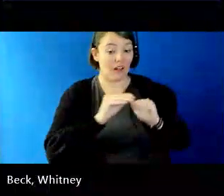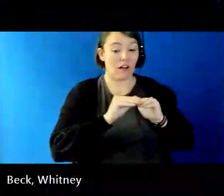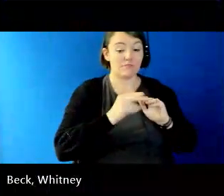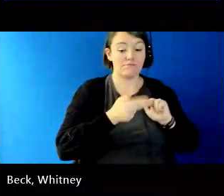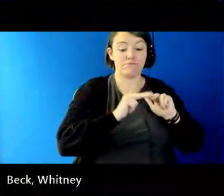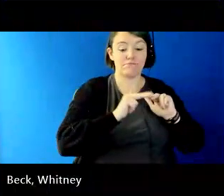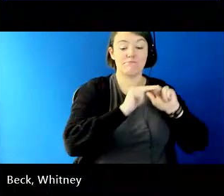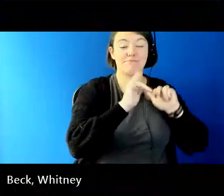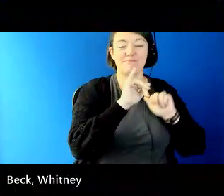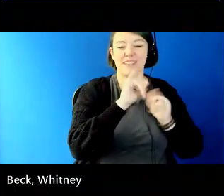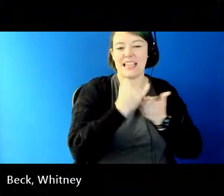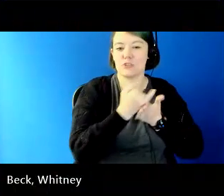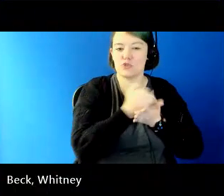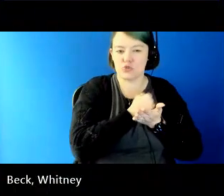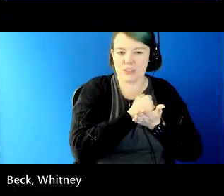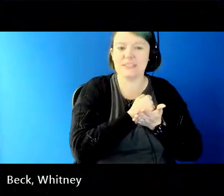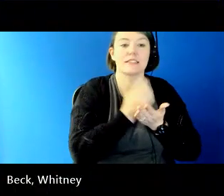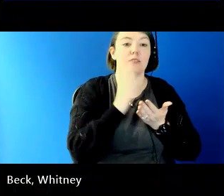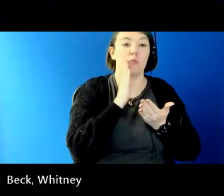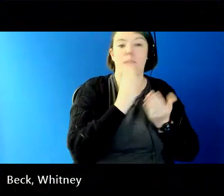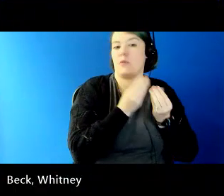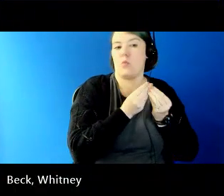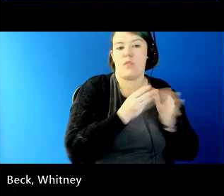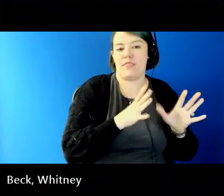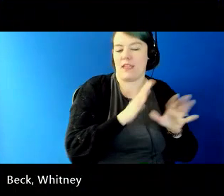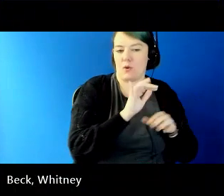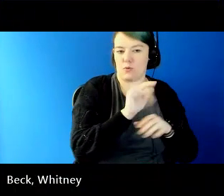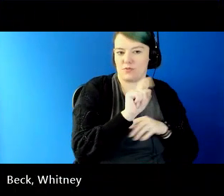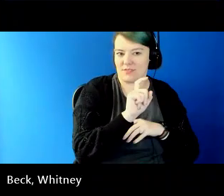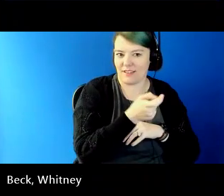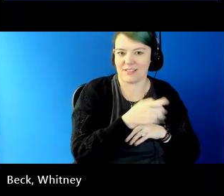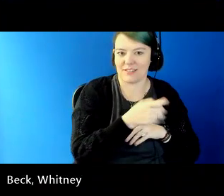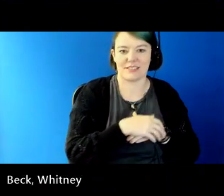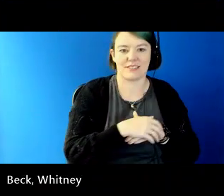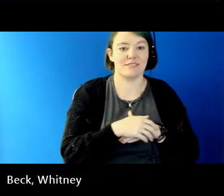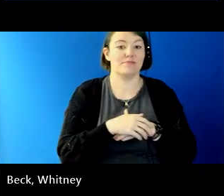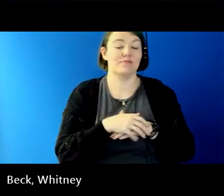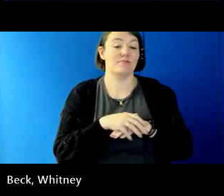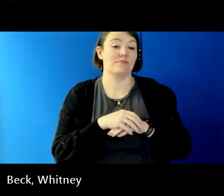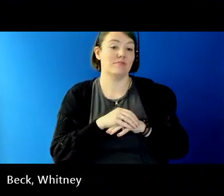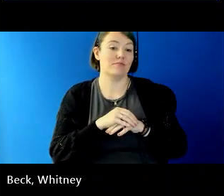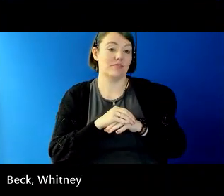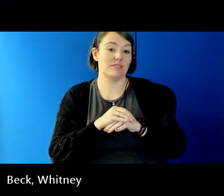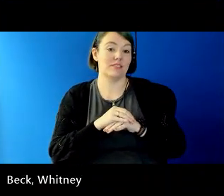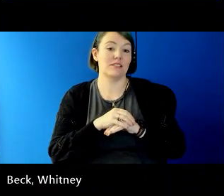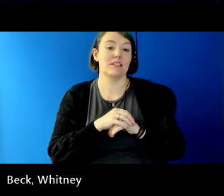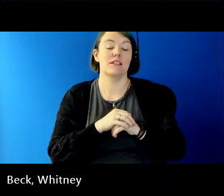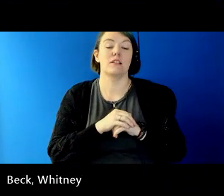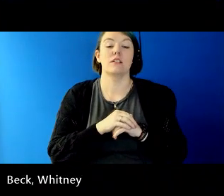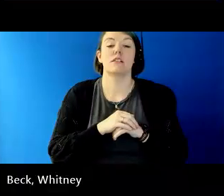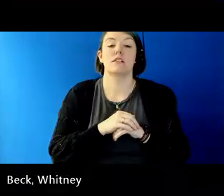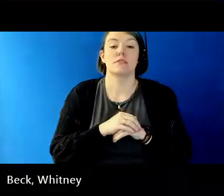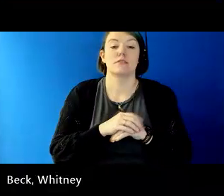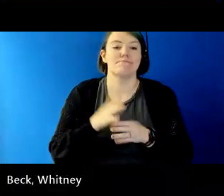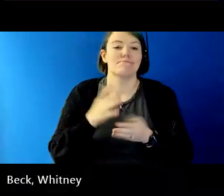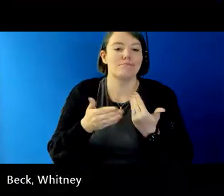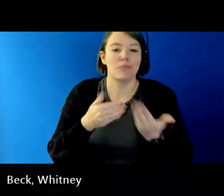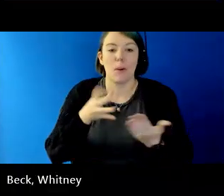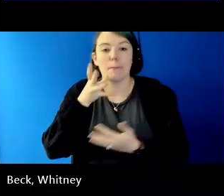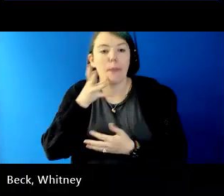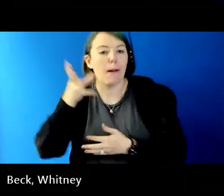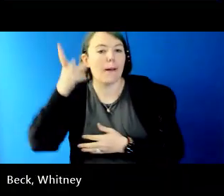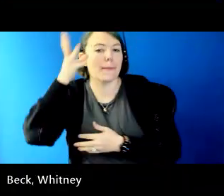money from SSI or from your own bank account or from mom and dad, any earnings grow tax-free. There are no tax penalties